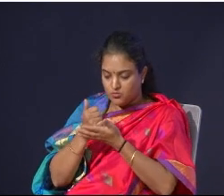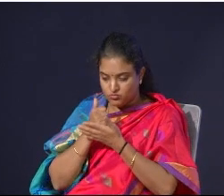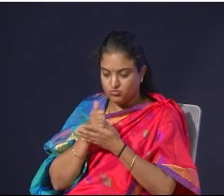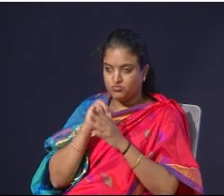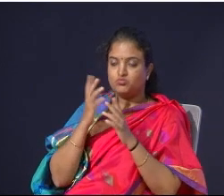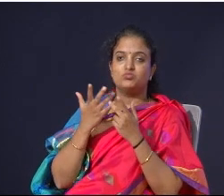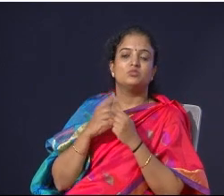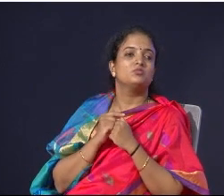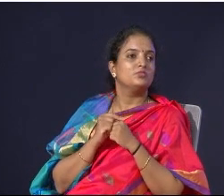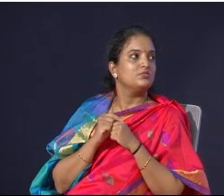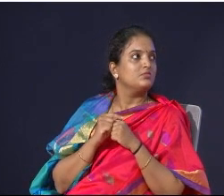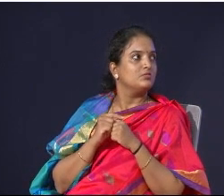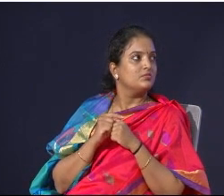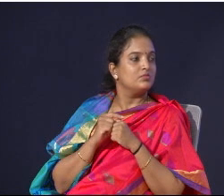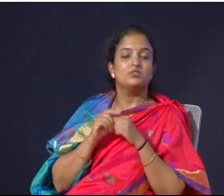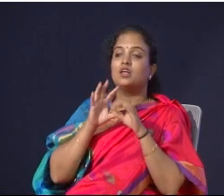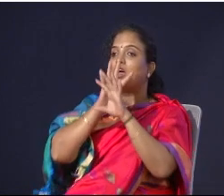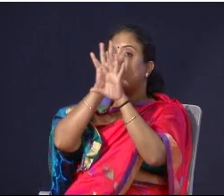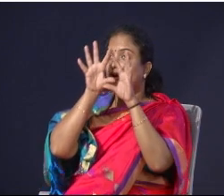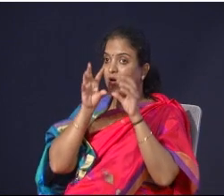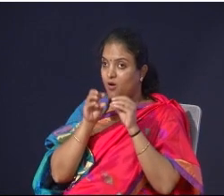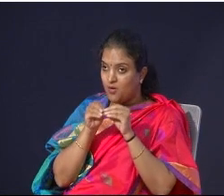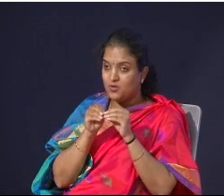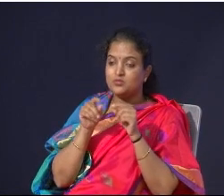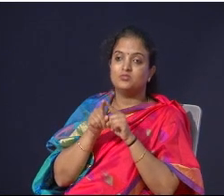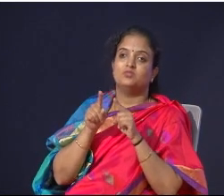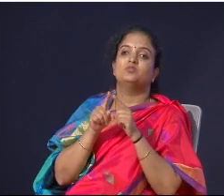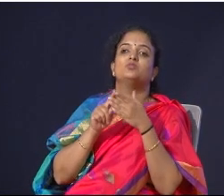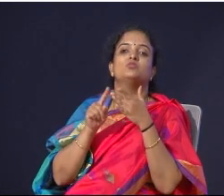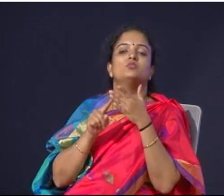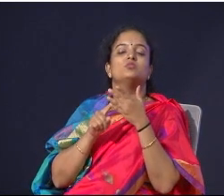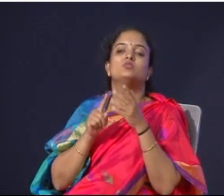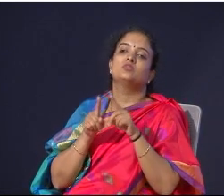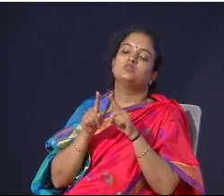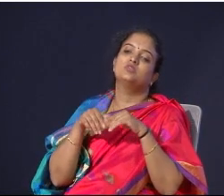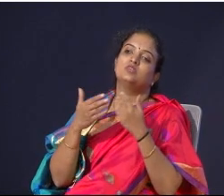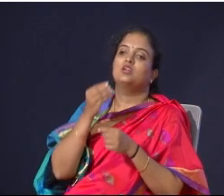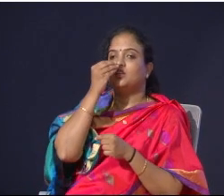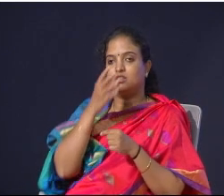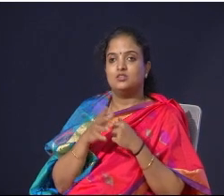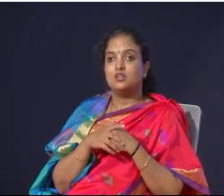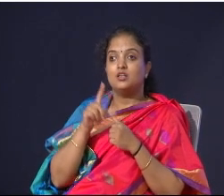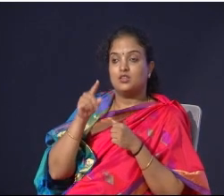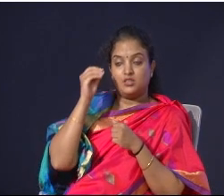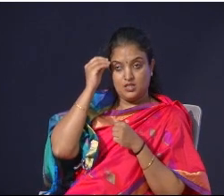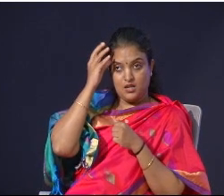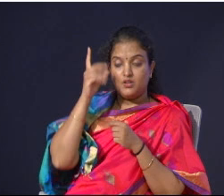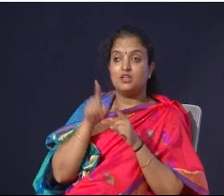ophthalmologist, optometrist, everyone can come together, and that is how it really works. Awareness of government